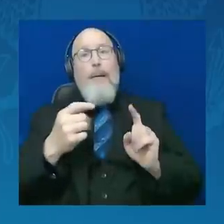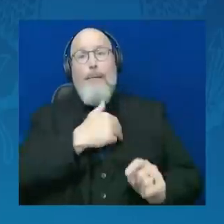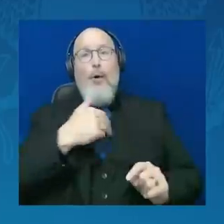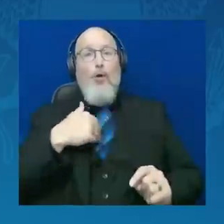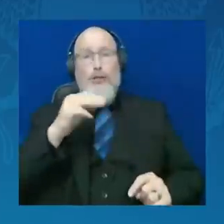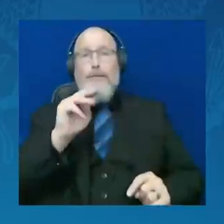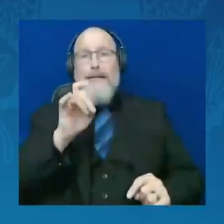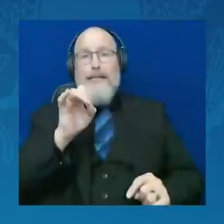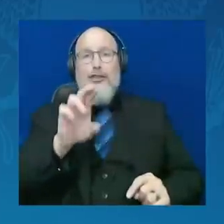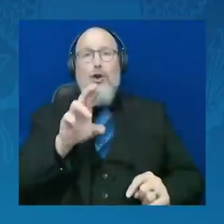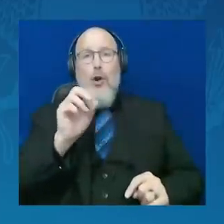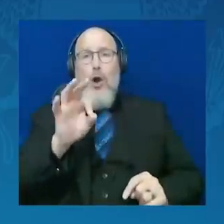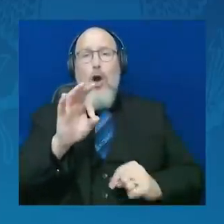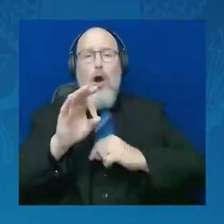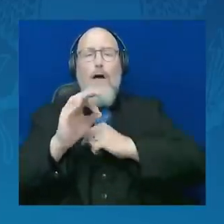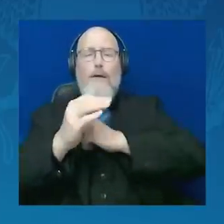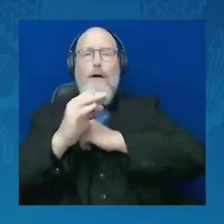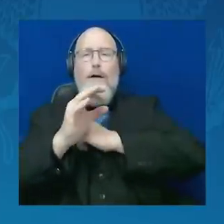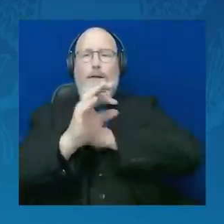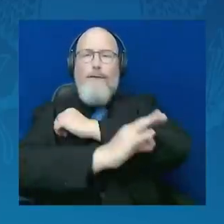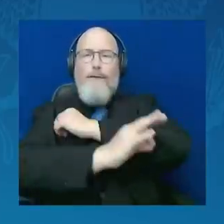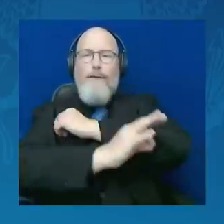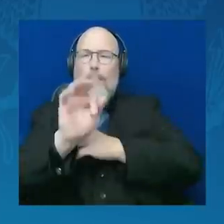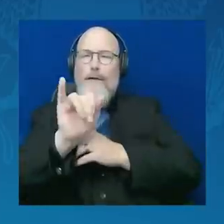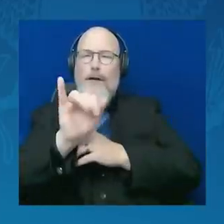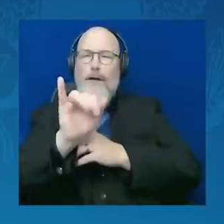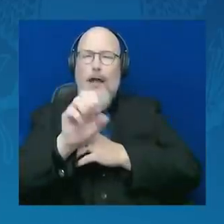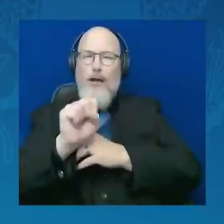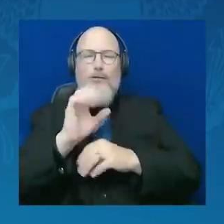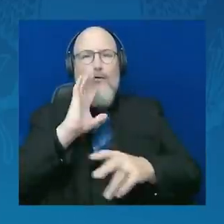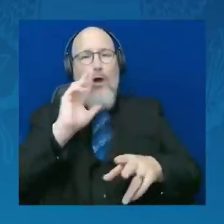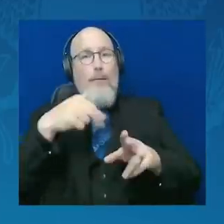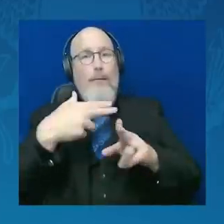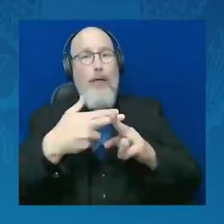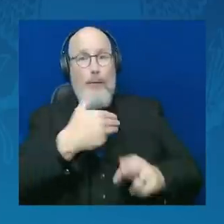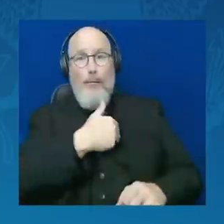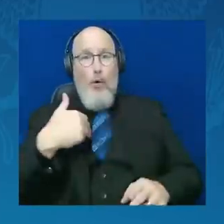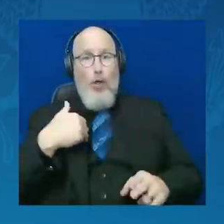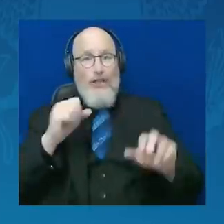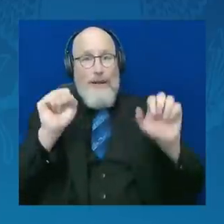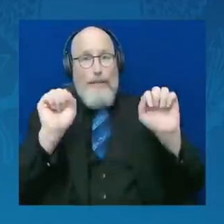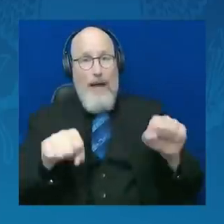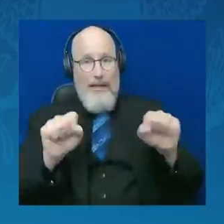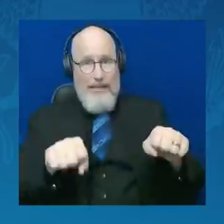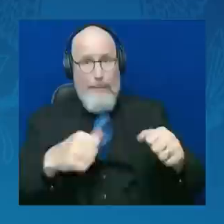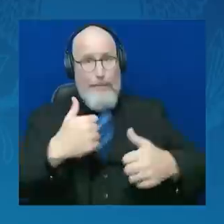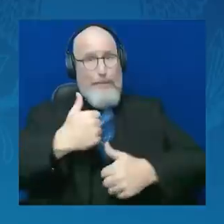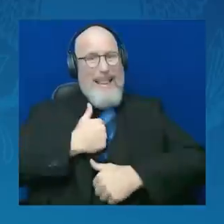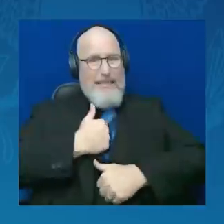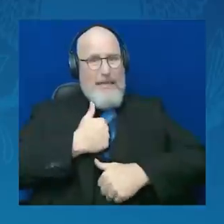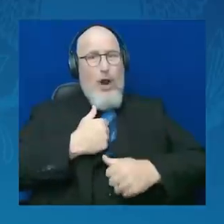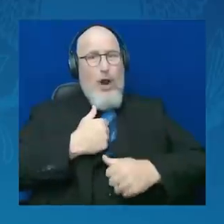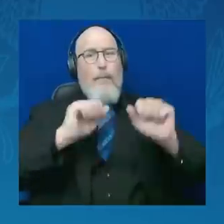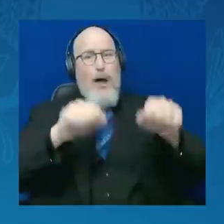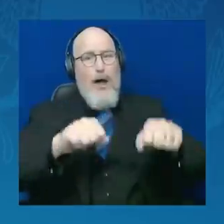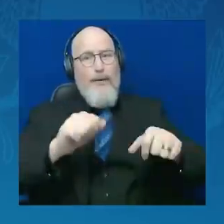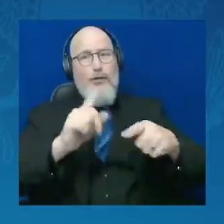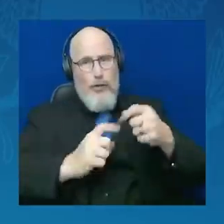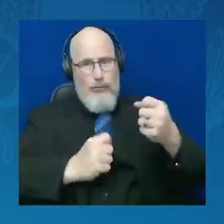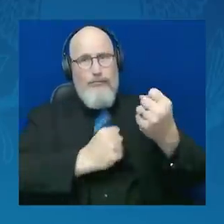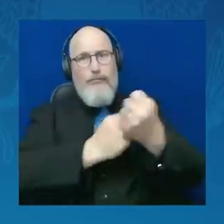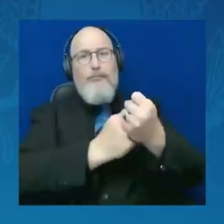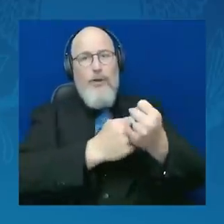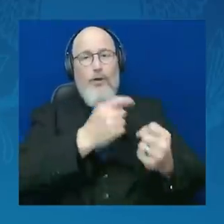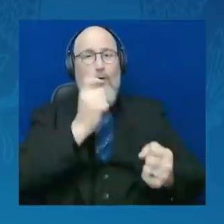It talked about the Polish possibilities, military possibilities of assisting Ukraine. Simply, we decided